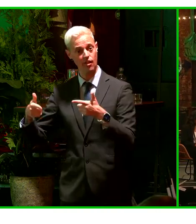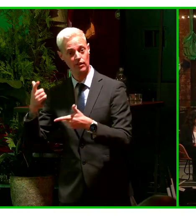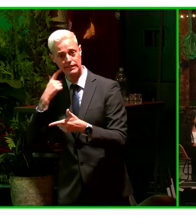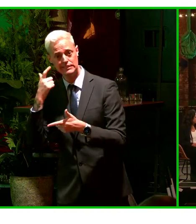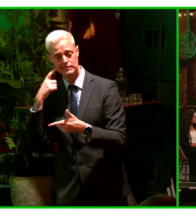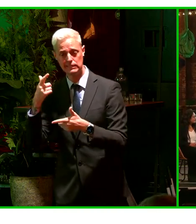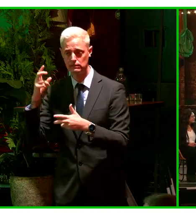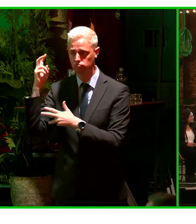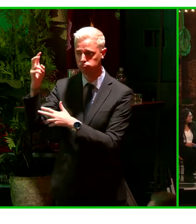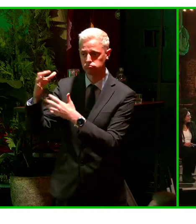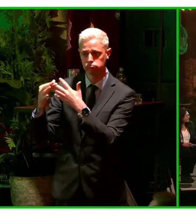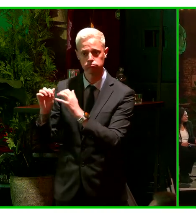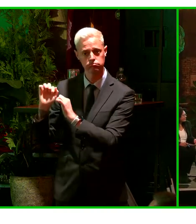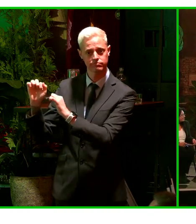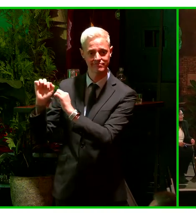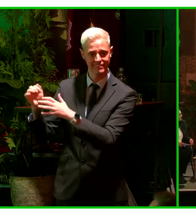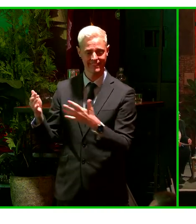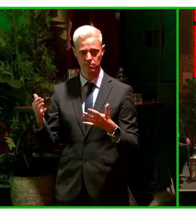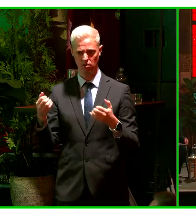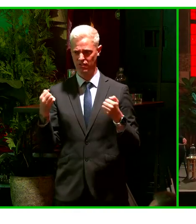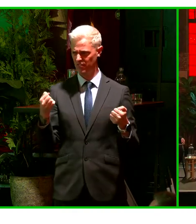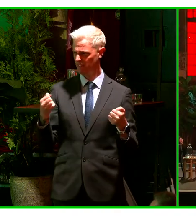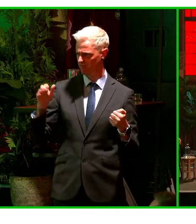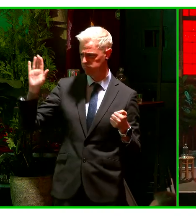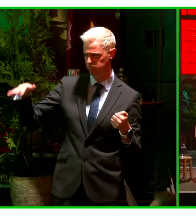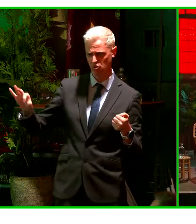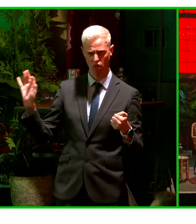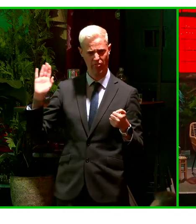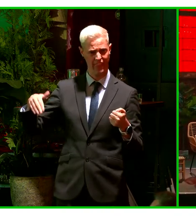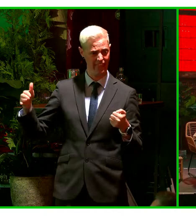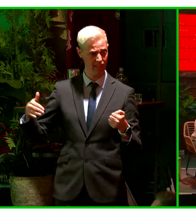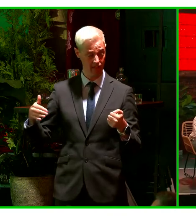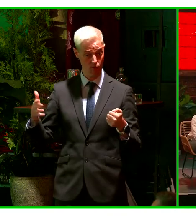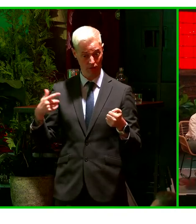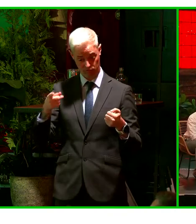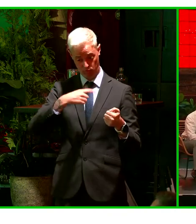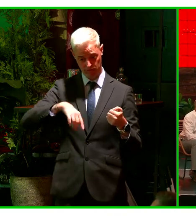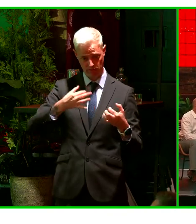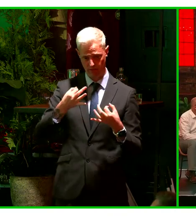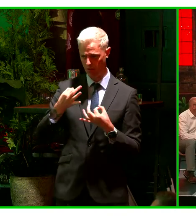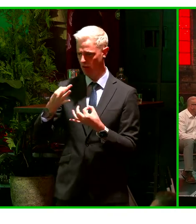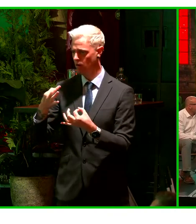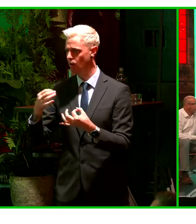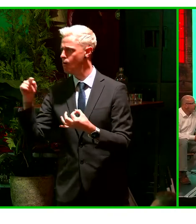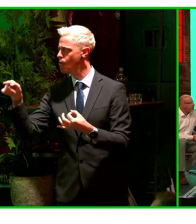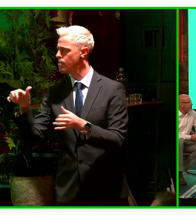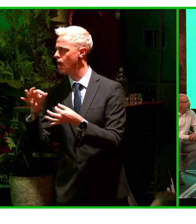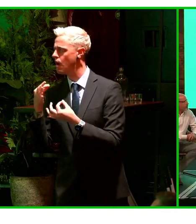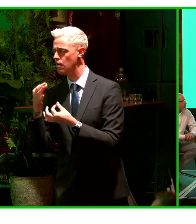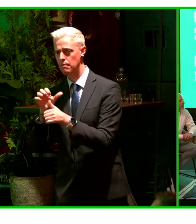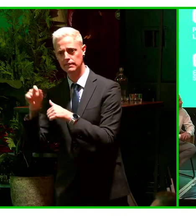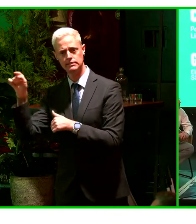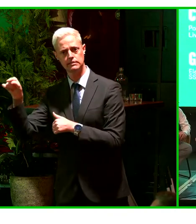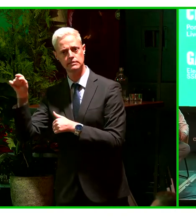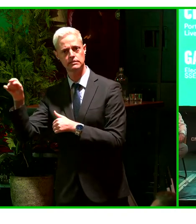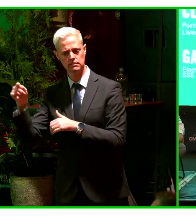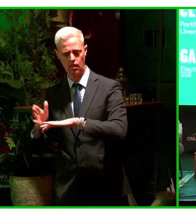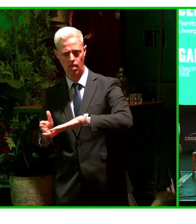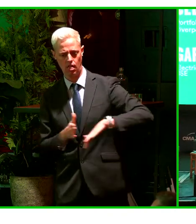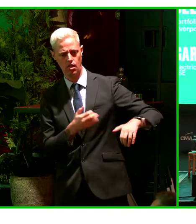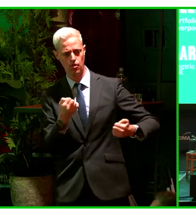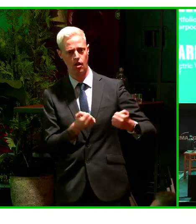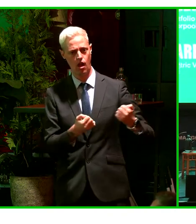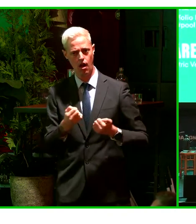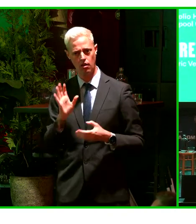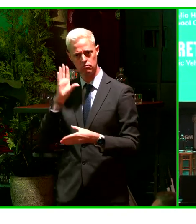And that's a fundamental truth that we have to address up front at the start. Don't try and pretend it's